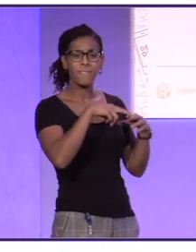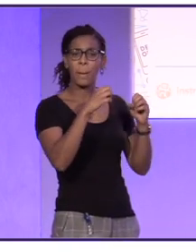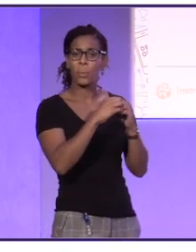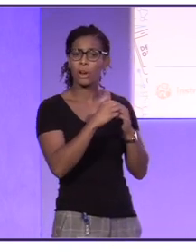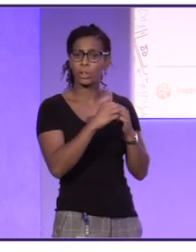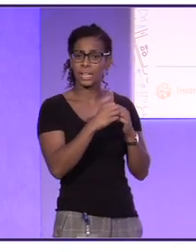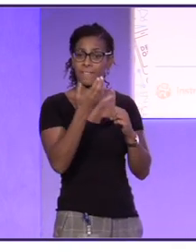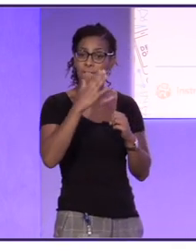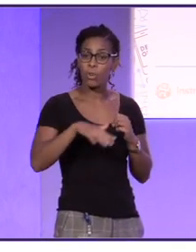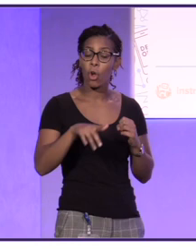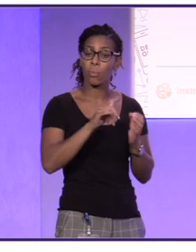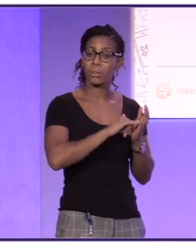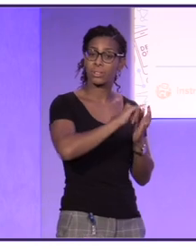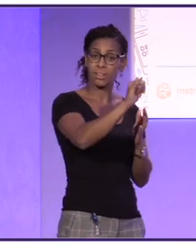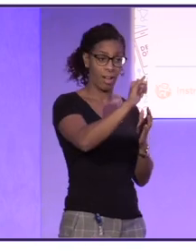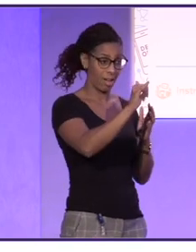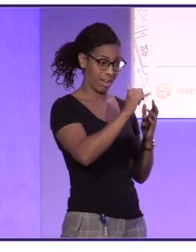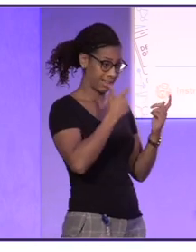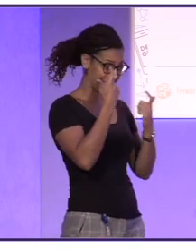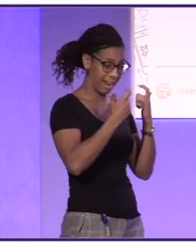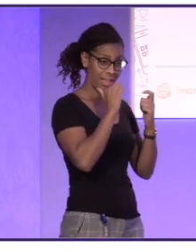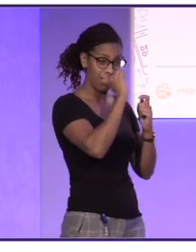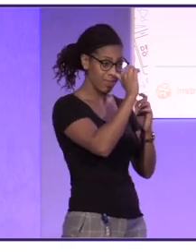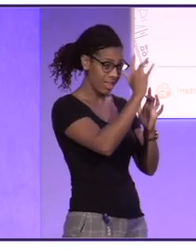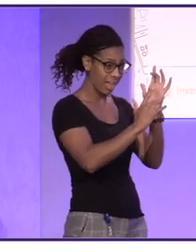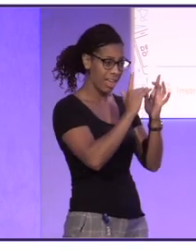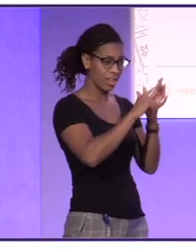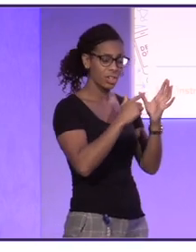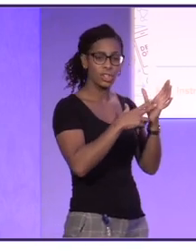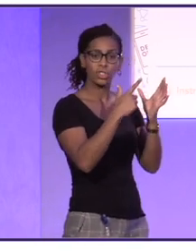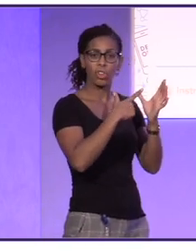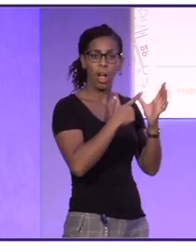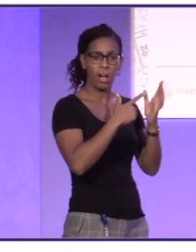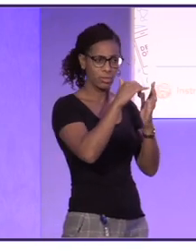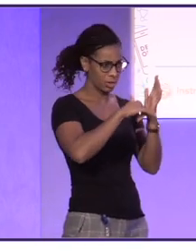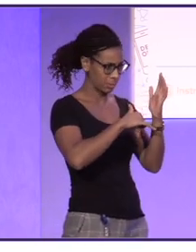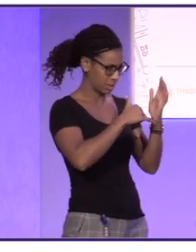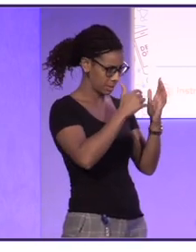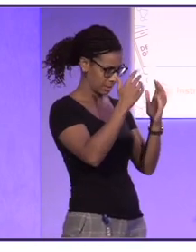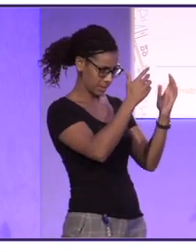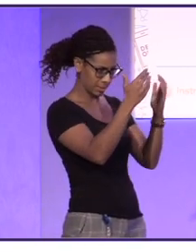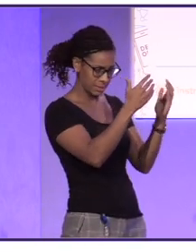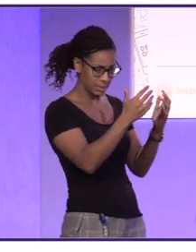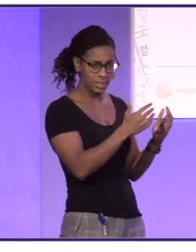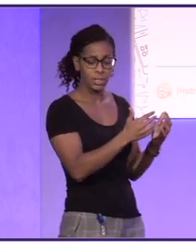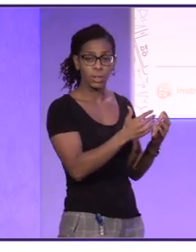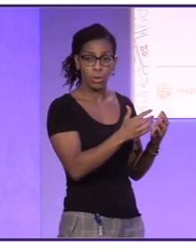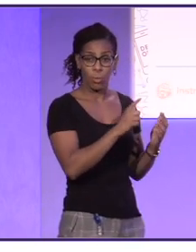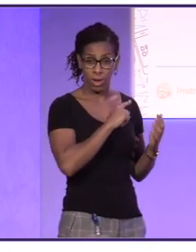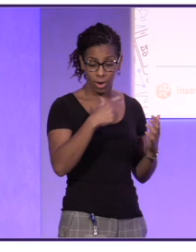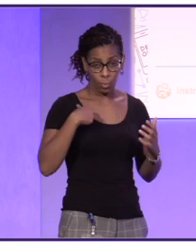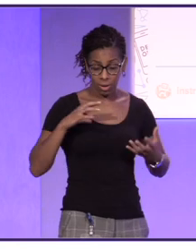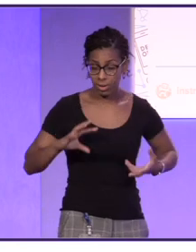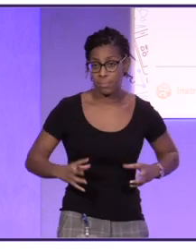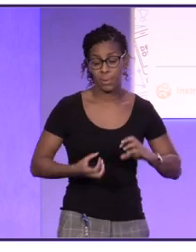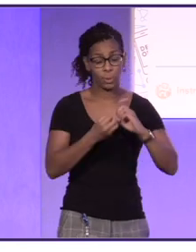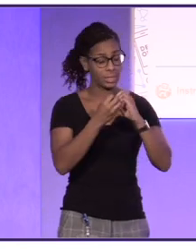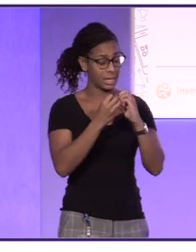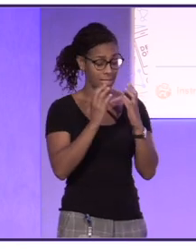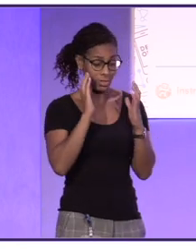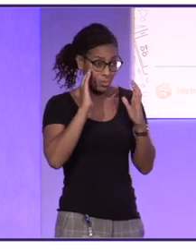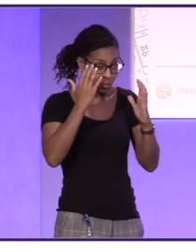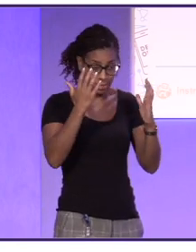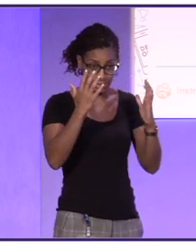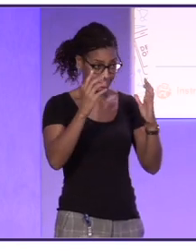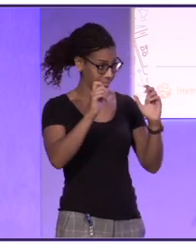Java services talking to each other, just the Java. We are building these mental pictures,